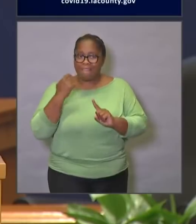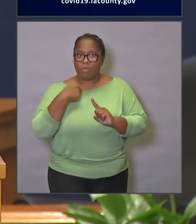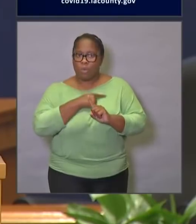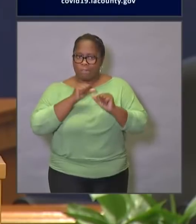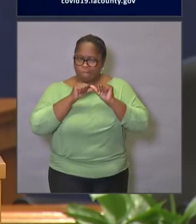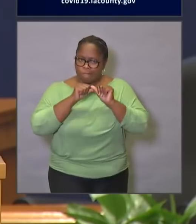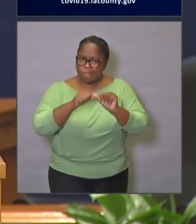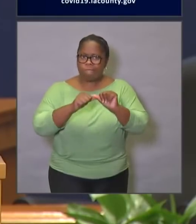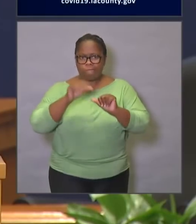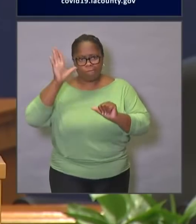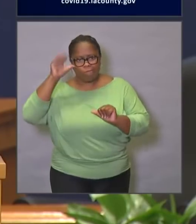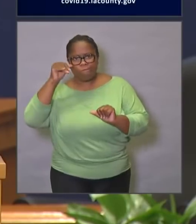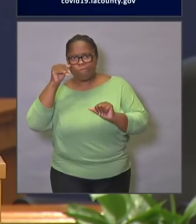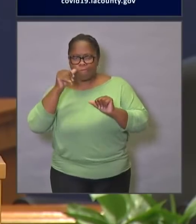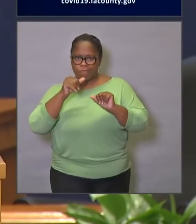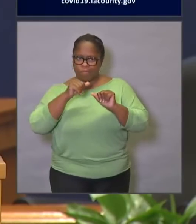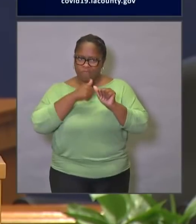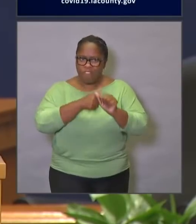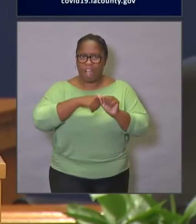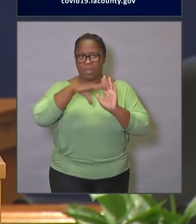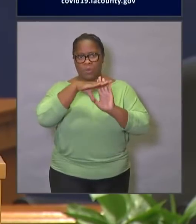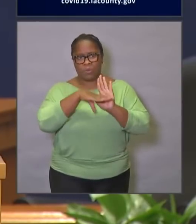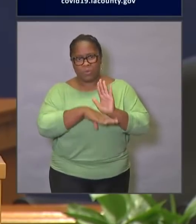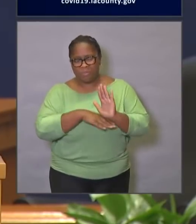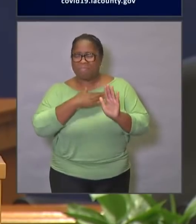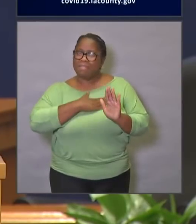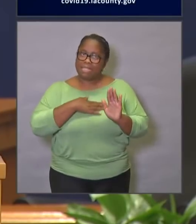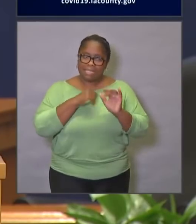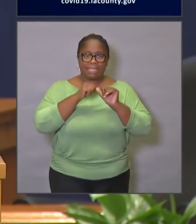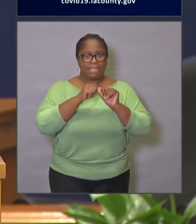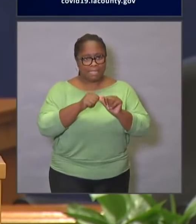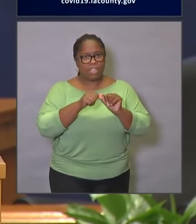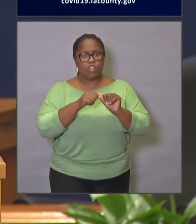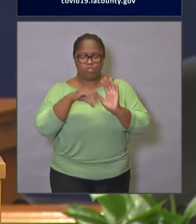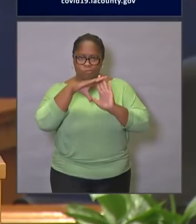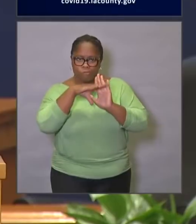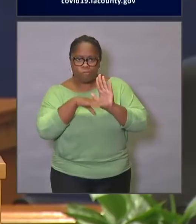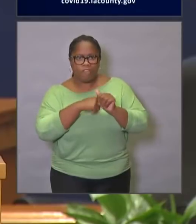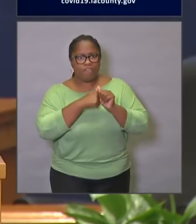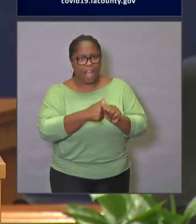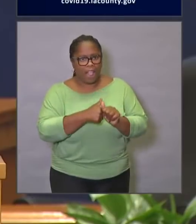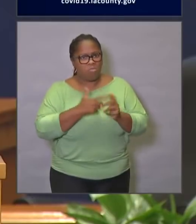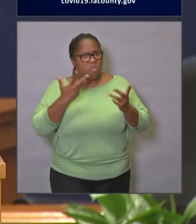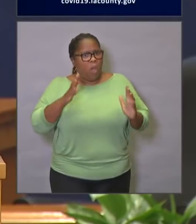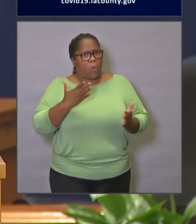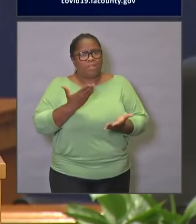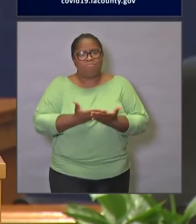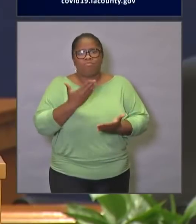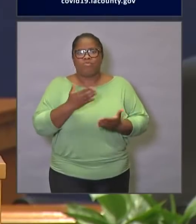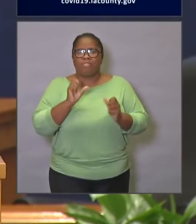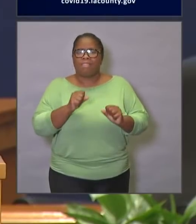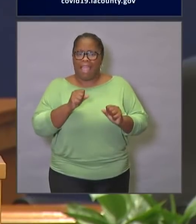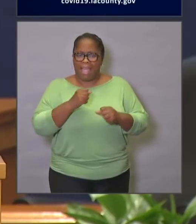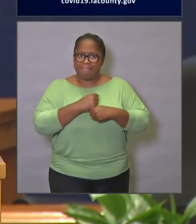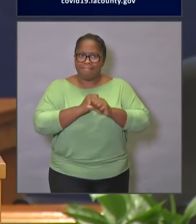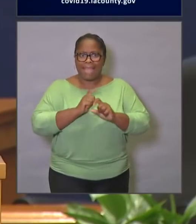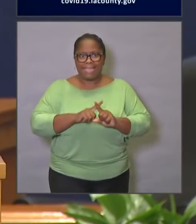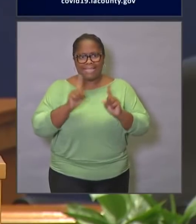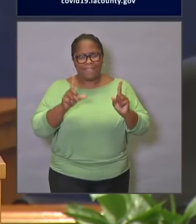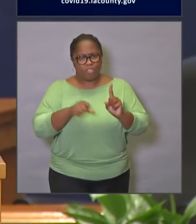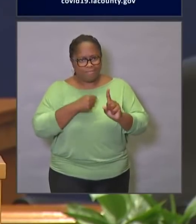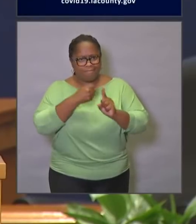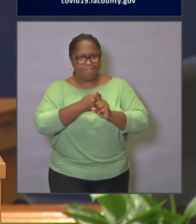with our practices. So please continue to do those practices that have been shown to make a difference and help everyone within